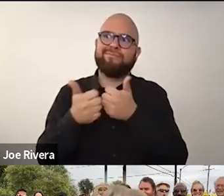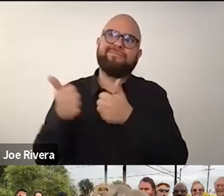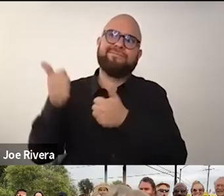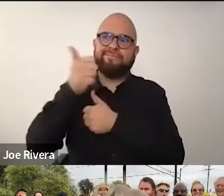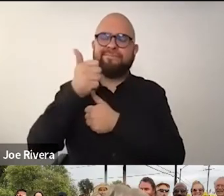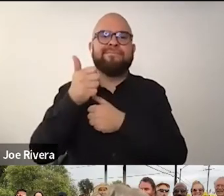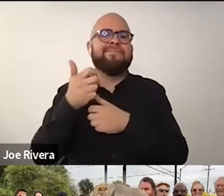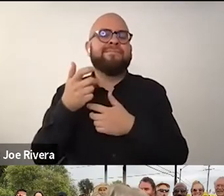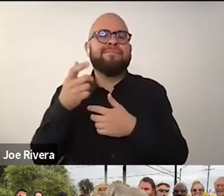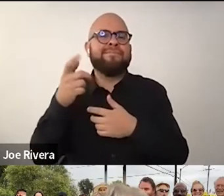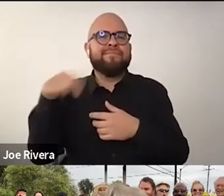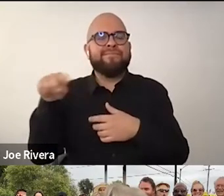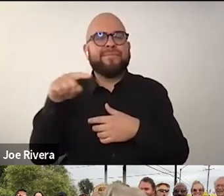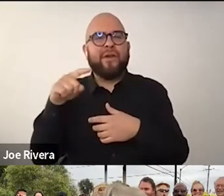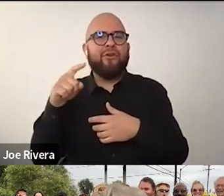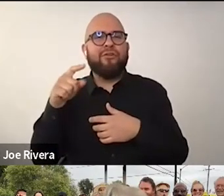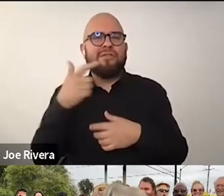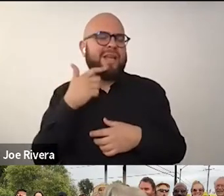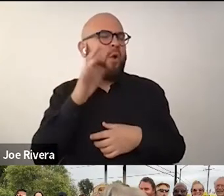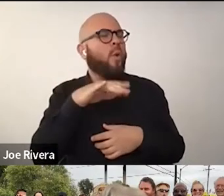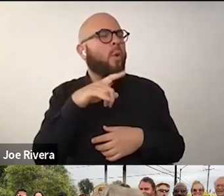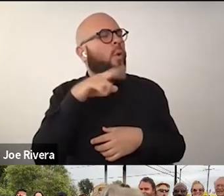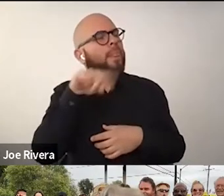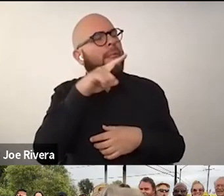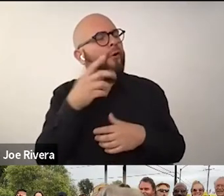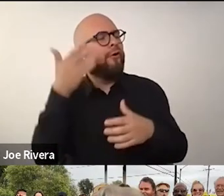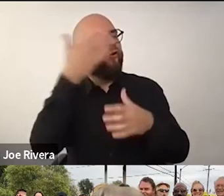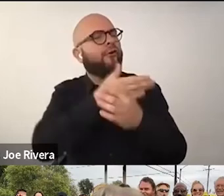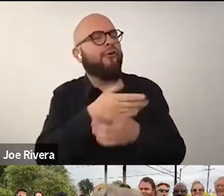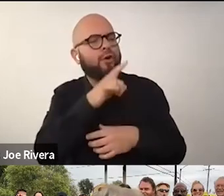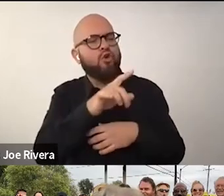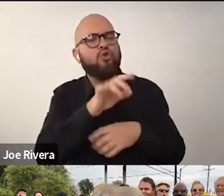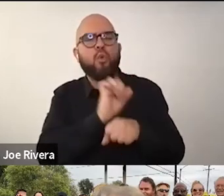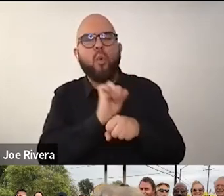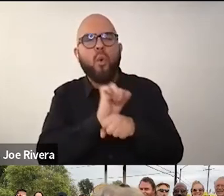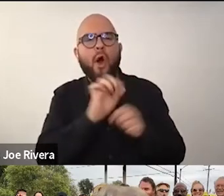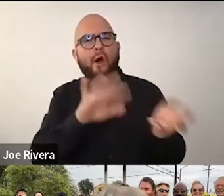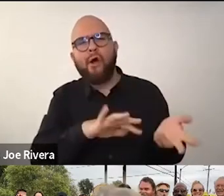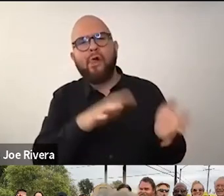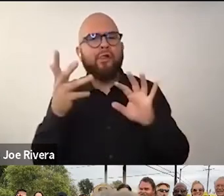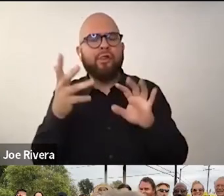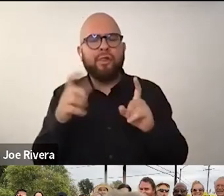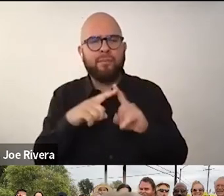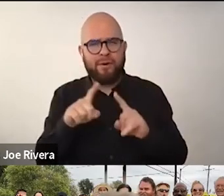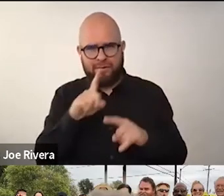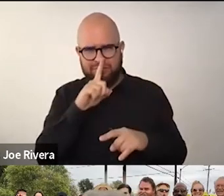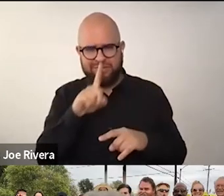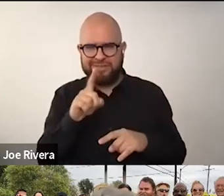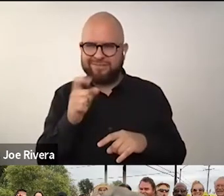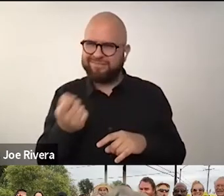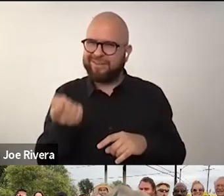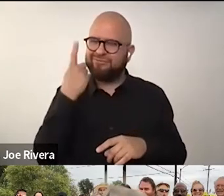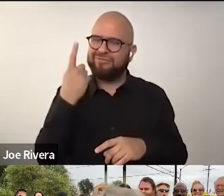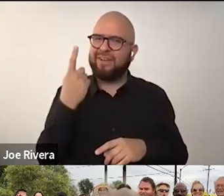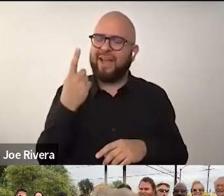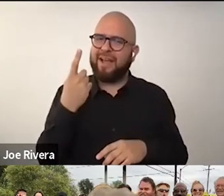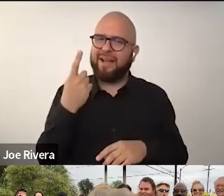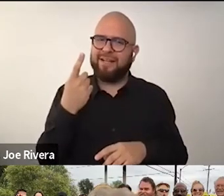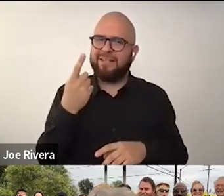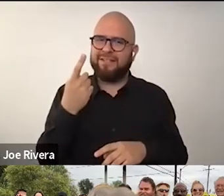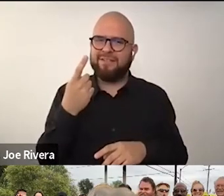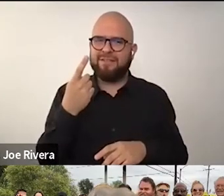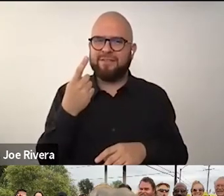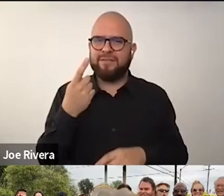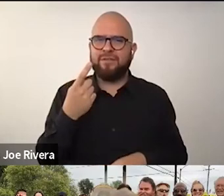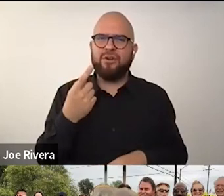work. But it's important to rather than say, well, I hear the union sucks. Well,